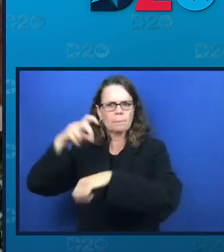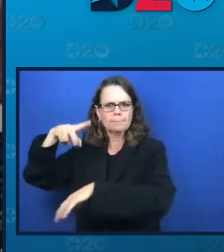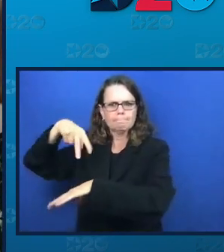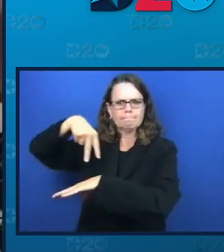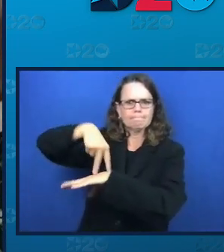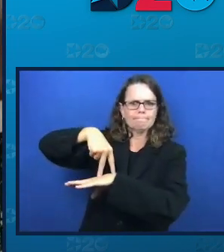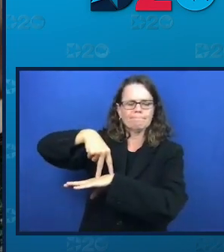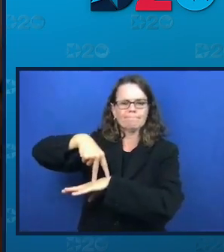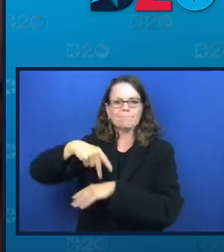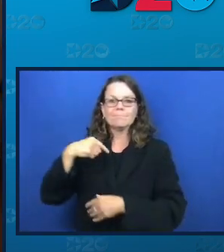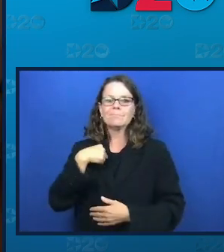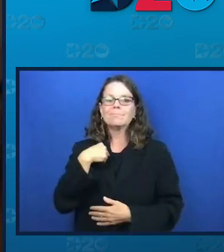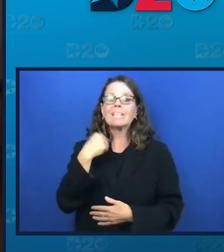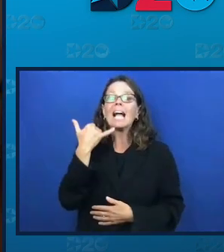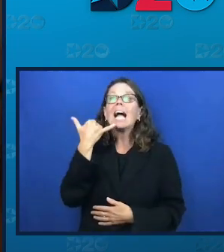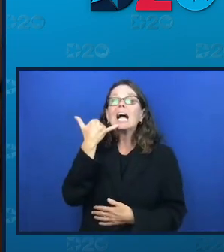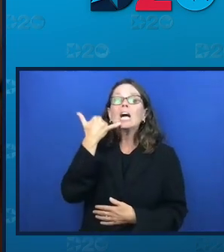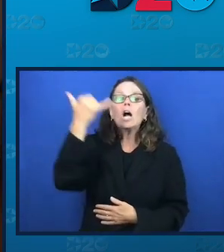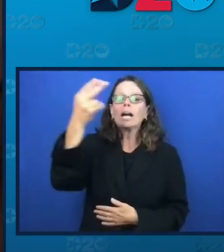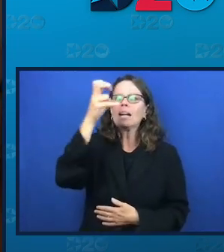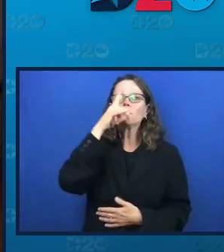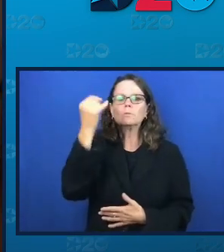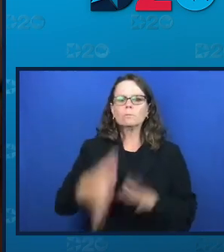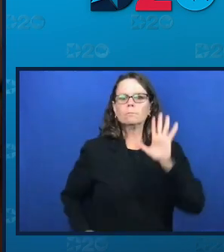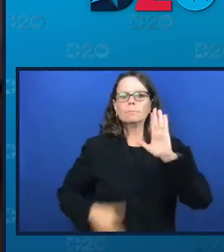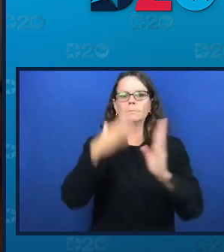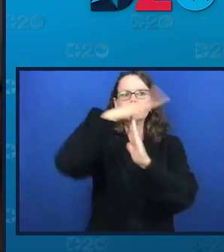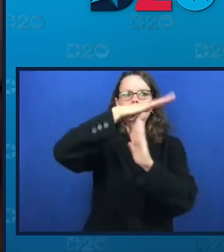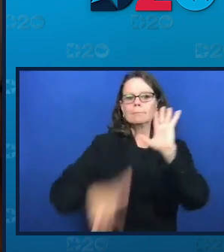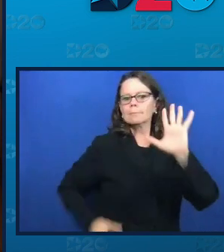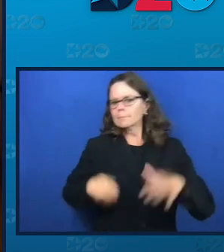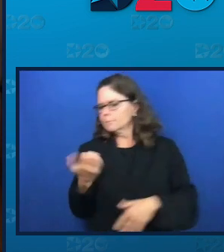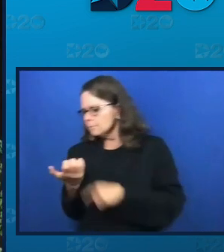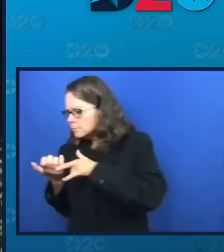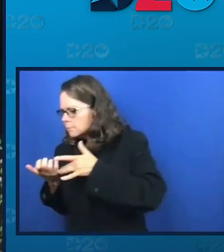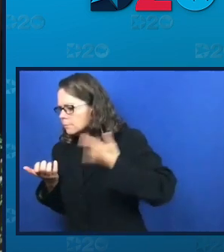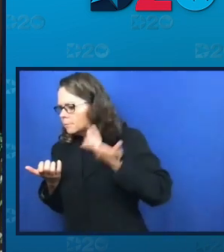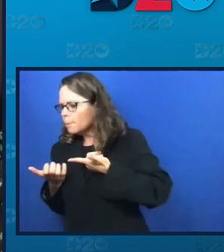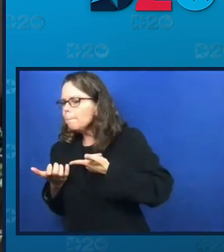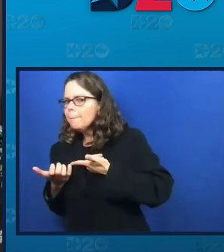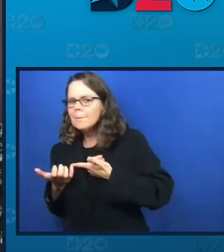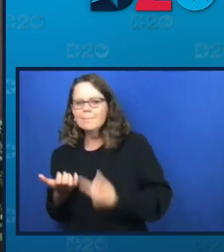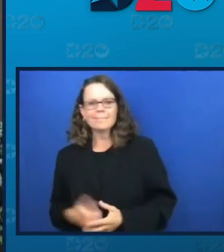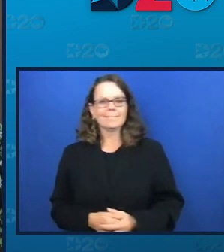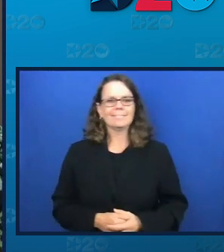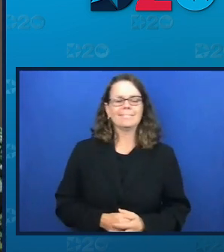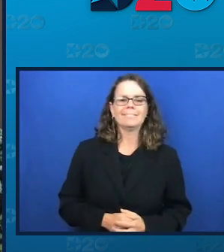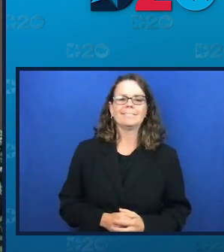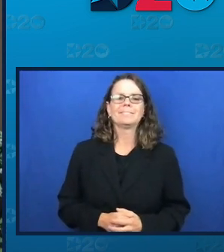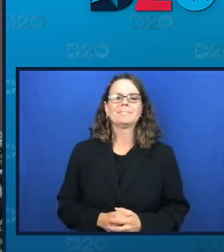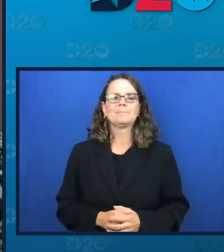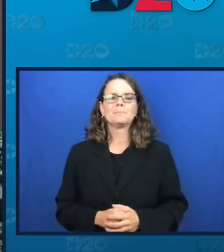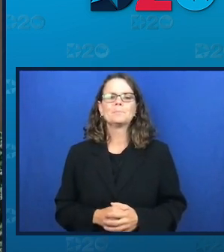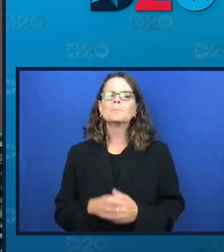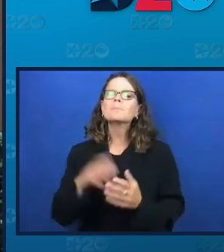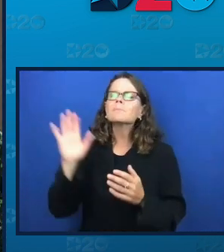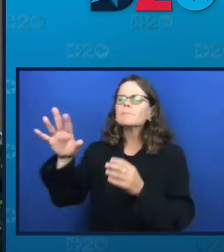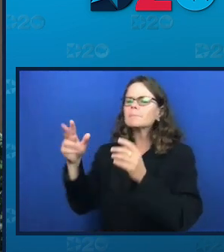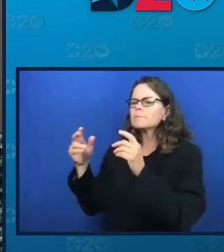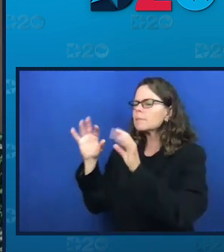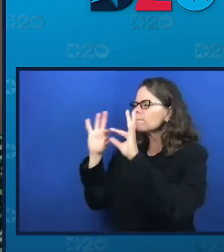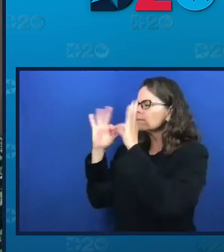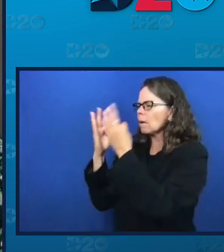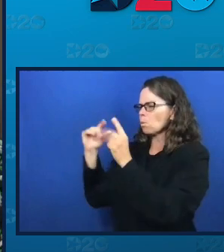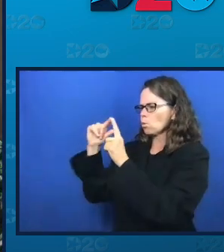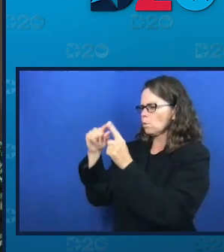check in. Yeah. What does the word family mean to you? It's a lot of time together. It's we've grown